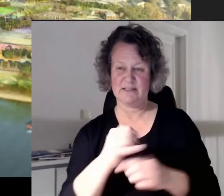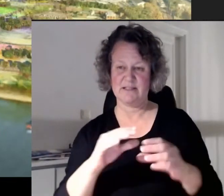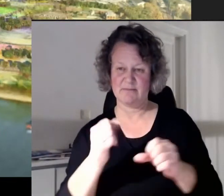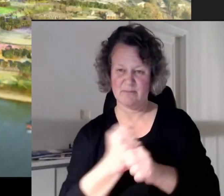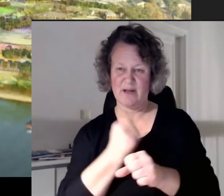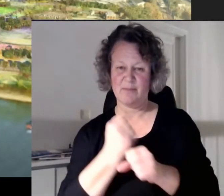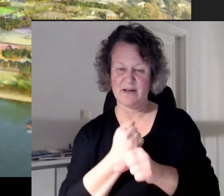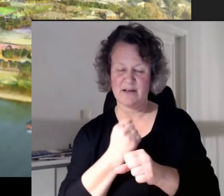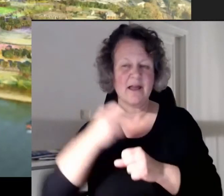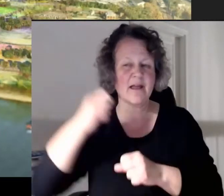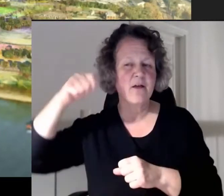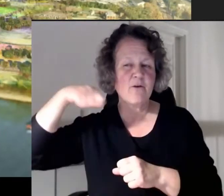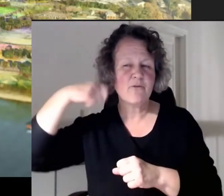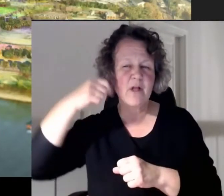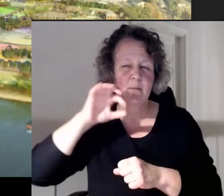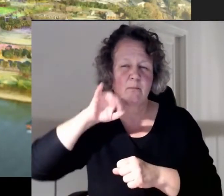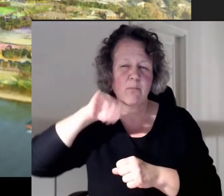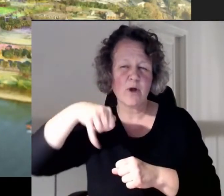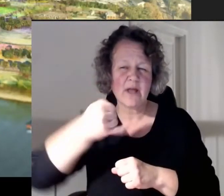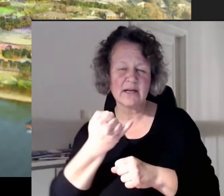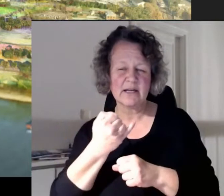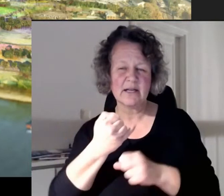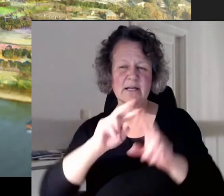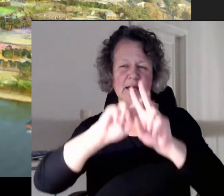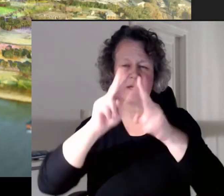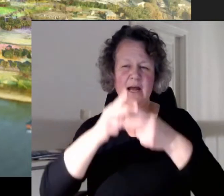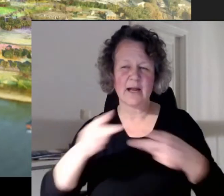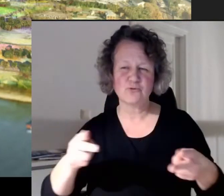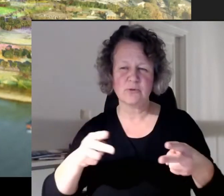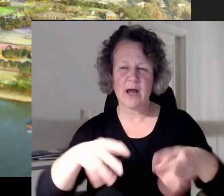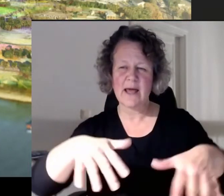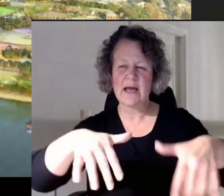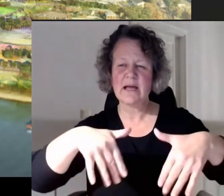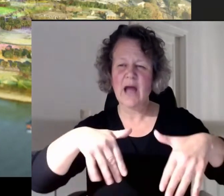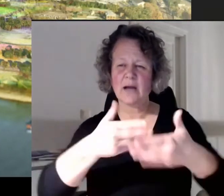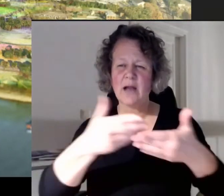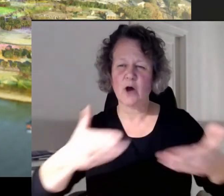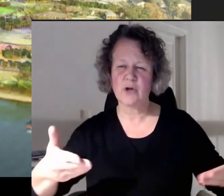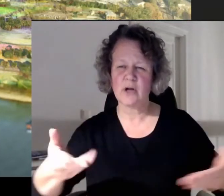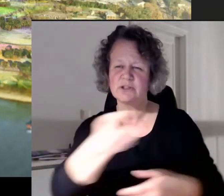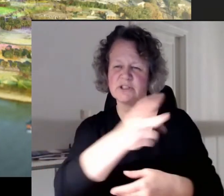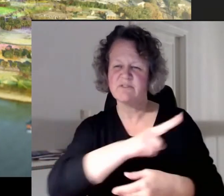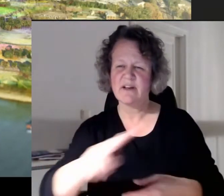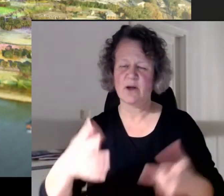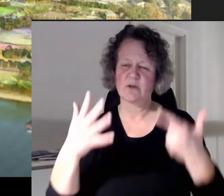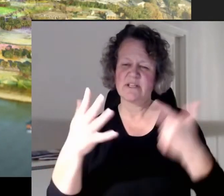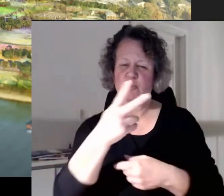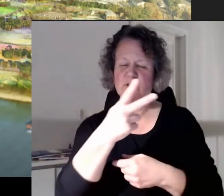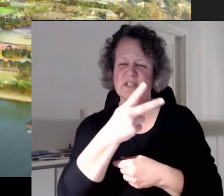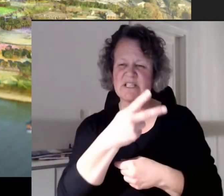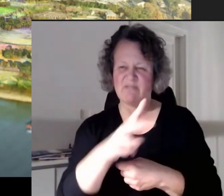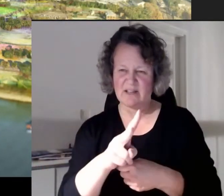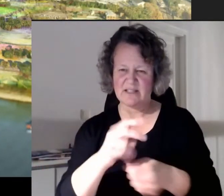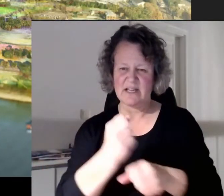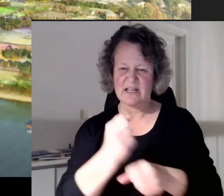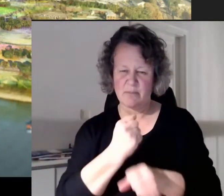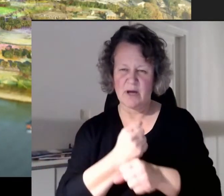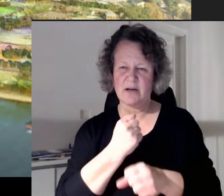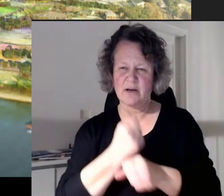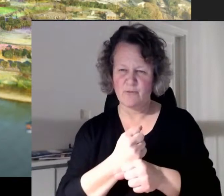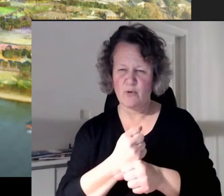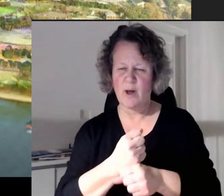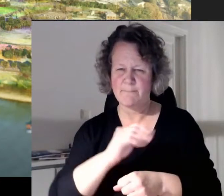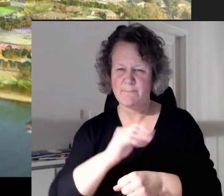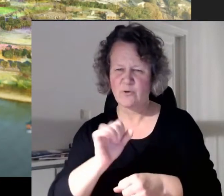products. It's a film project for the International Garden Exposition in 2027 for